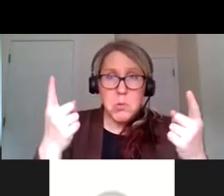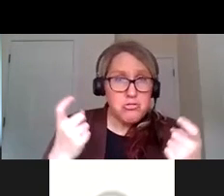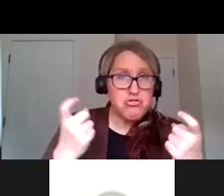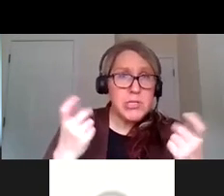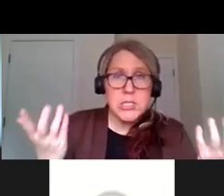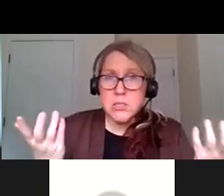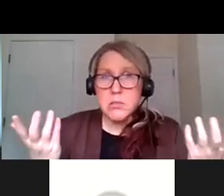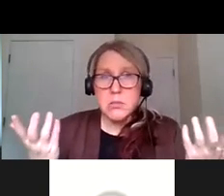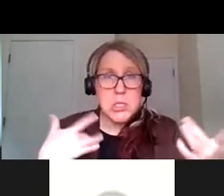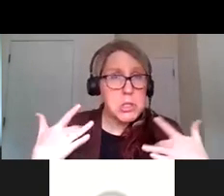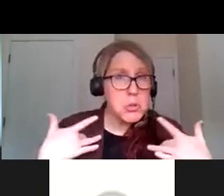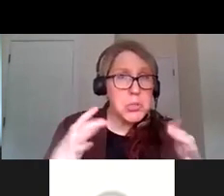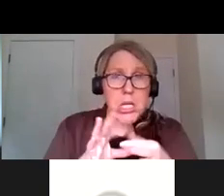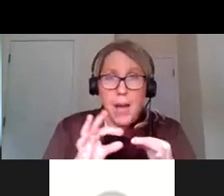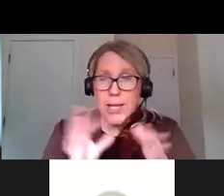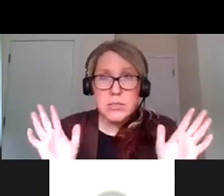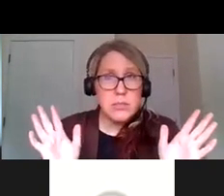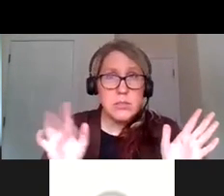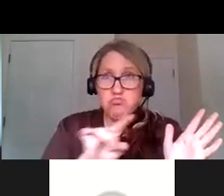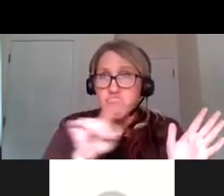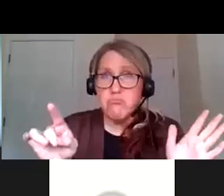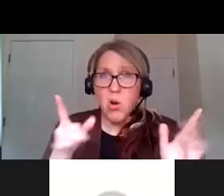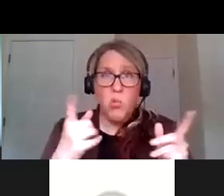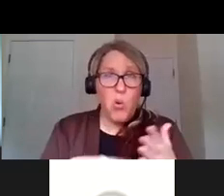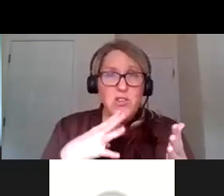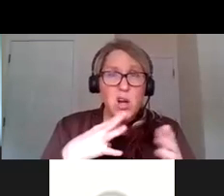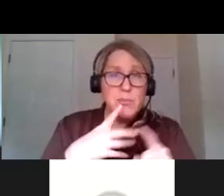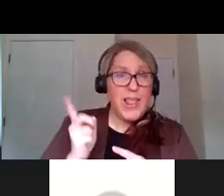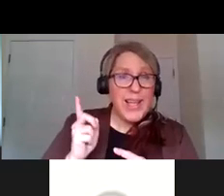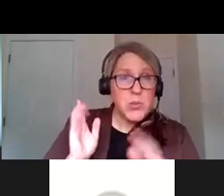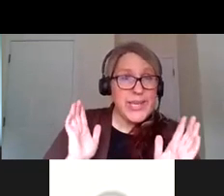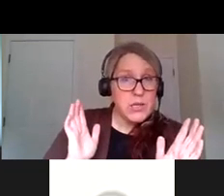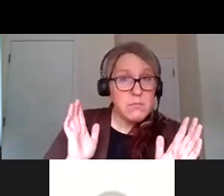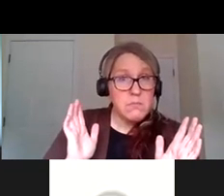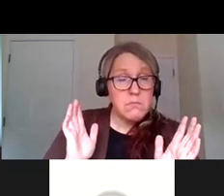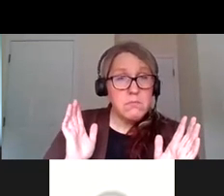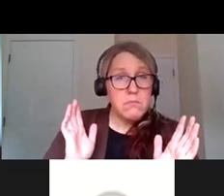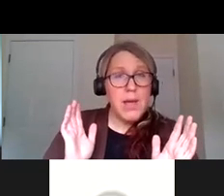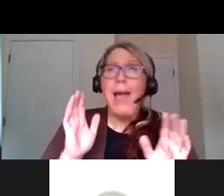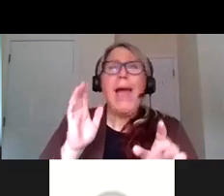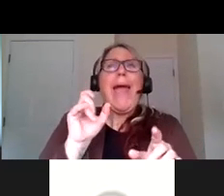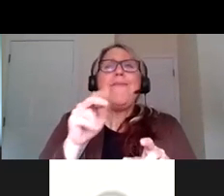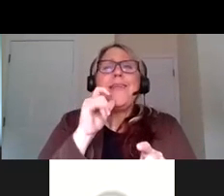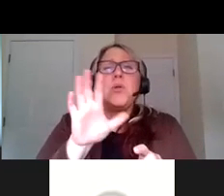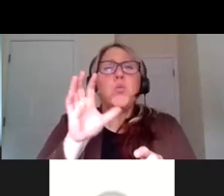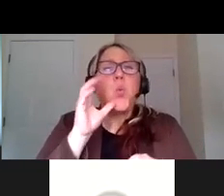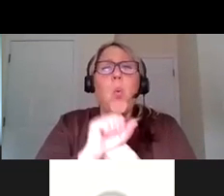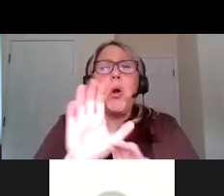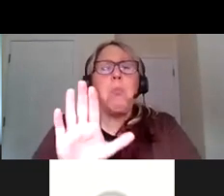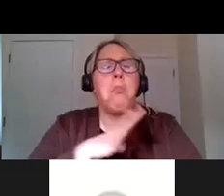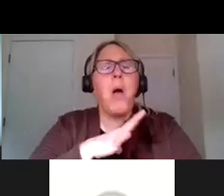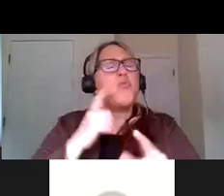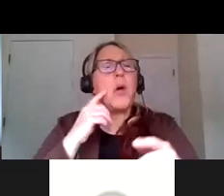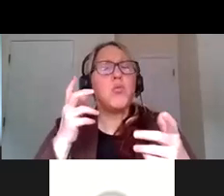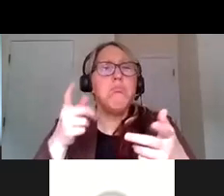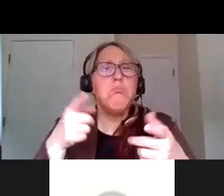Questions, concerns, comments from sort of what we talked about last week? Even if you didn't do the homework, I just want to hear from